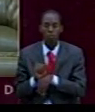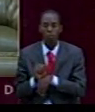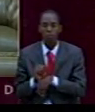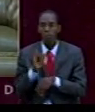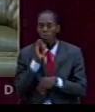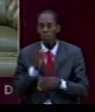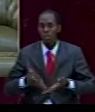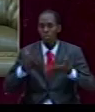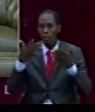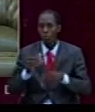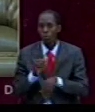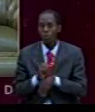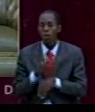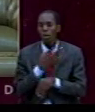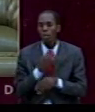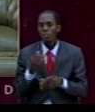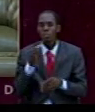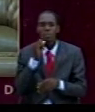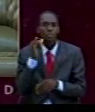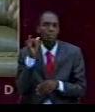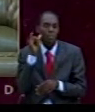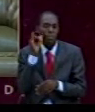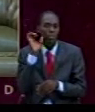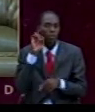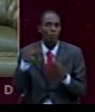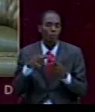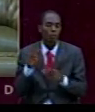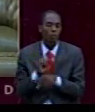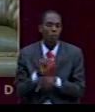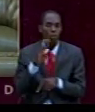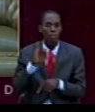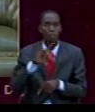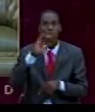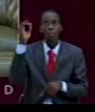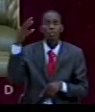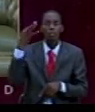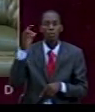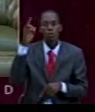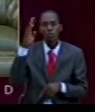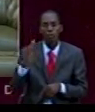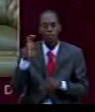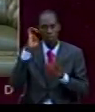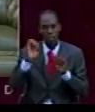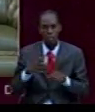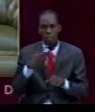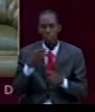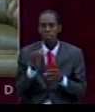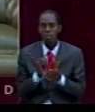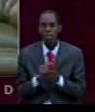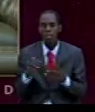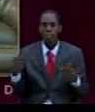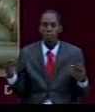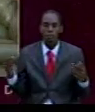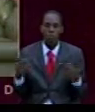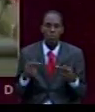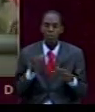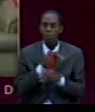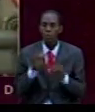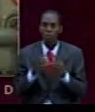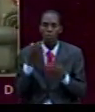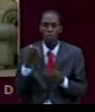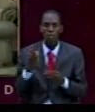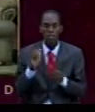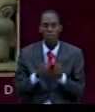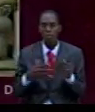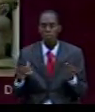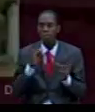evening. Yesterday, I went to work, and by the grace of God, I can testify that I am no longer feeling the same pain, and everything is fine. My whole body is